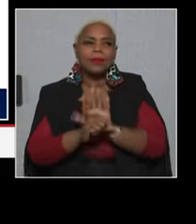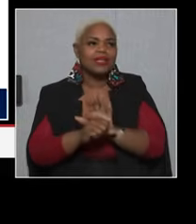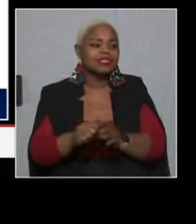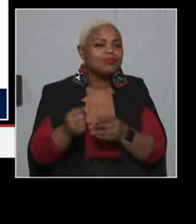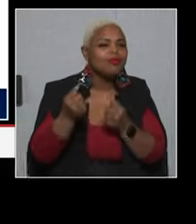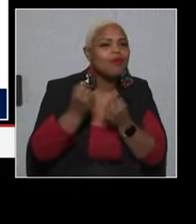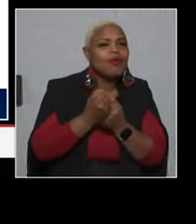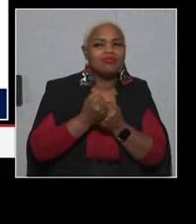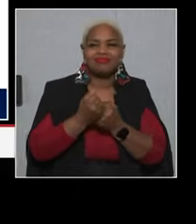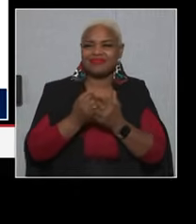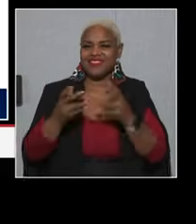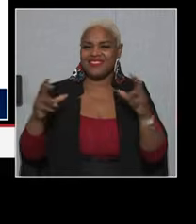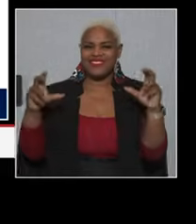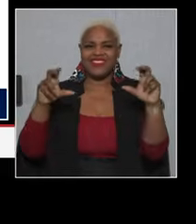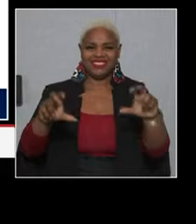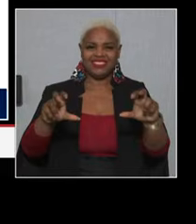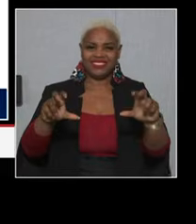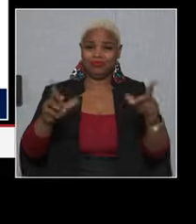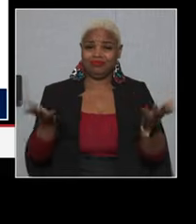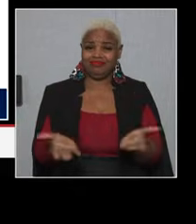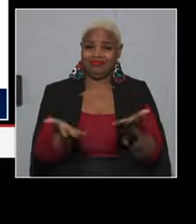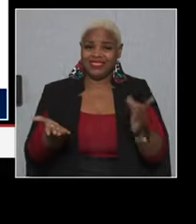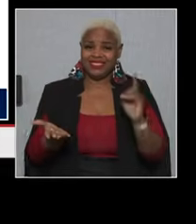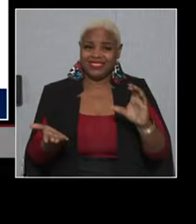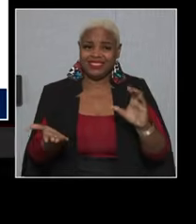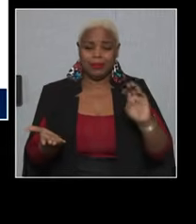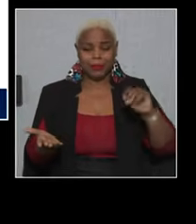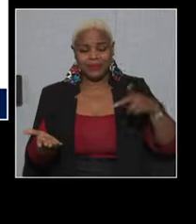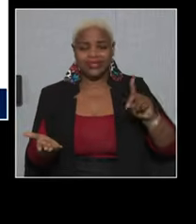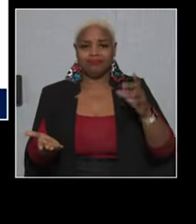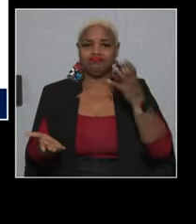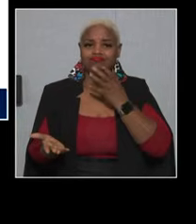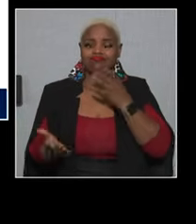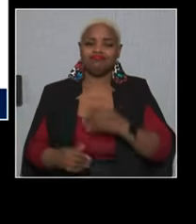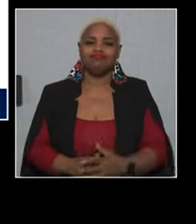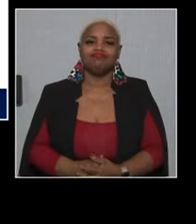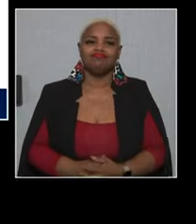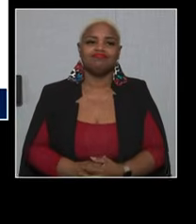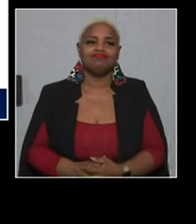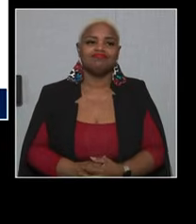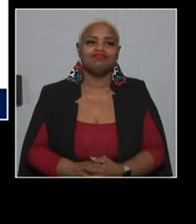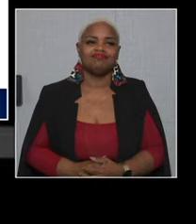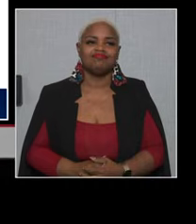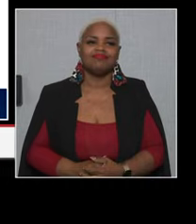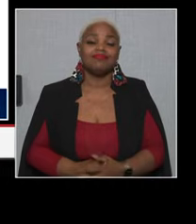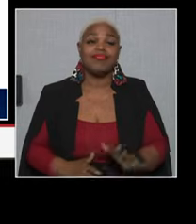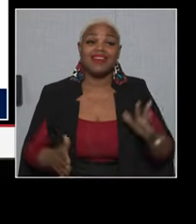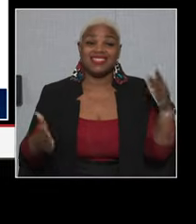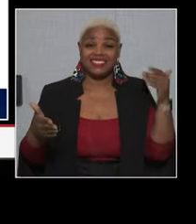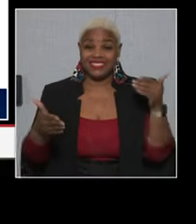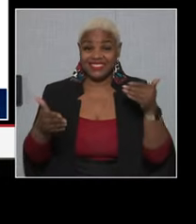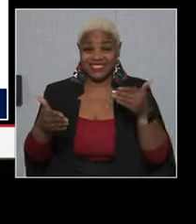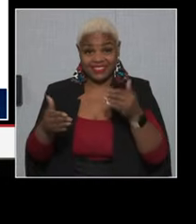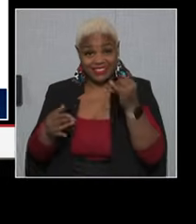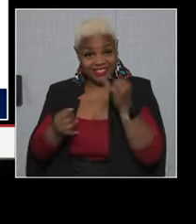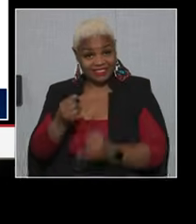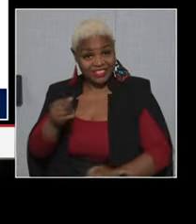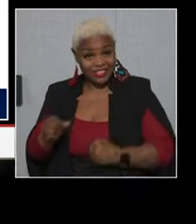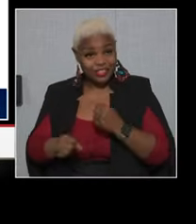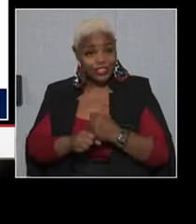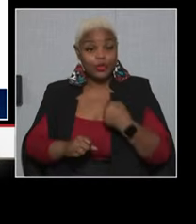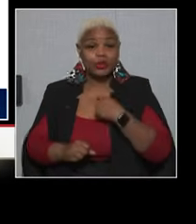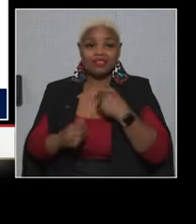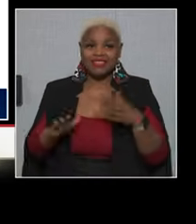in the Metropolitan Police Department. With just a few weeks left until the end of the year, we are seeing significant reductions in every major